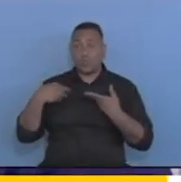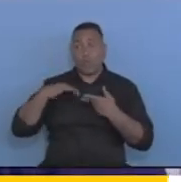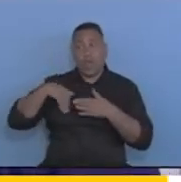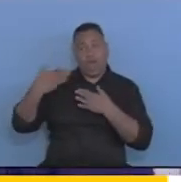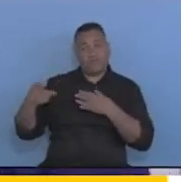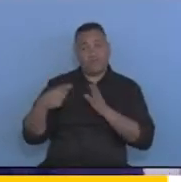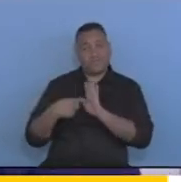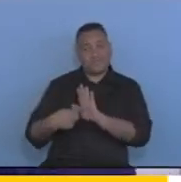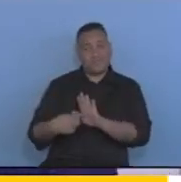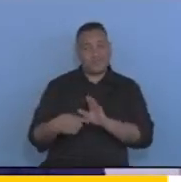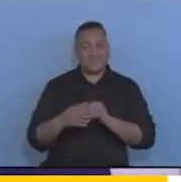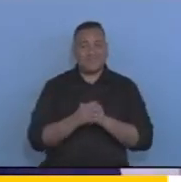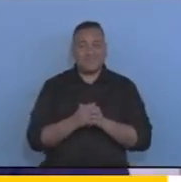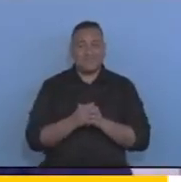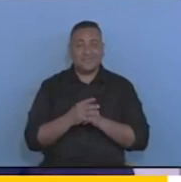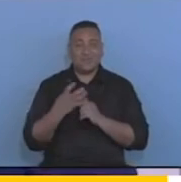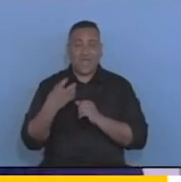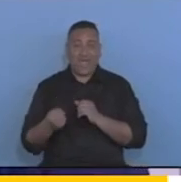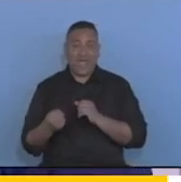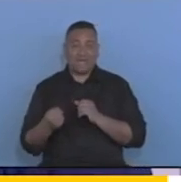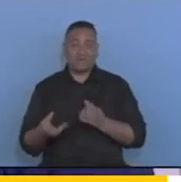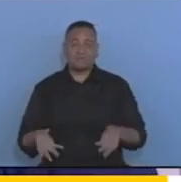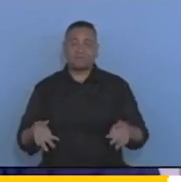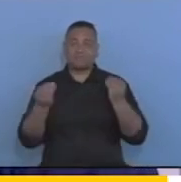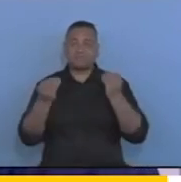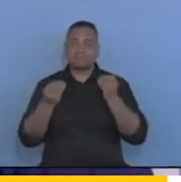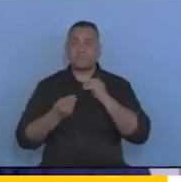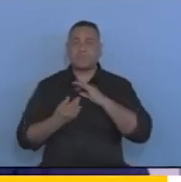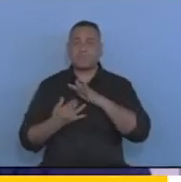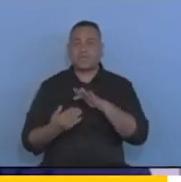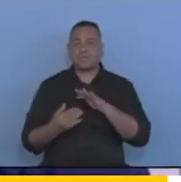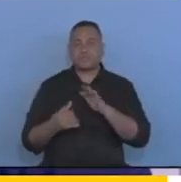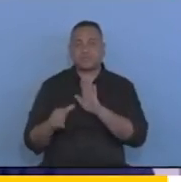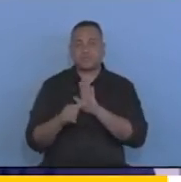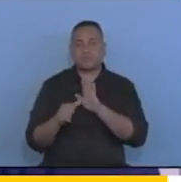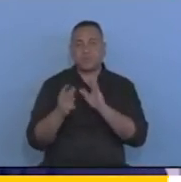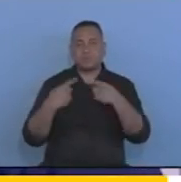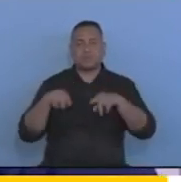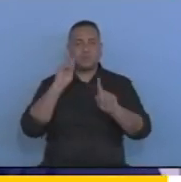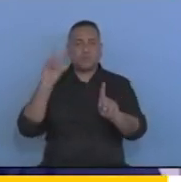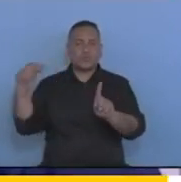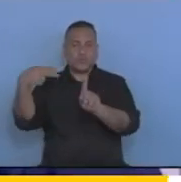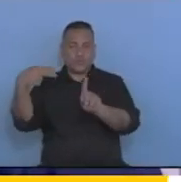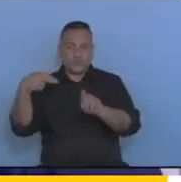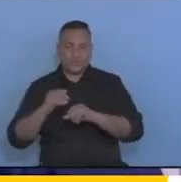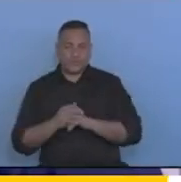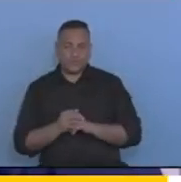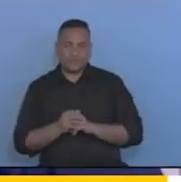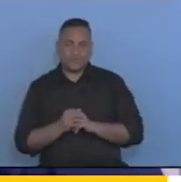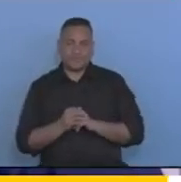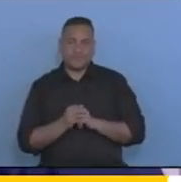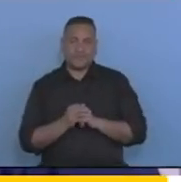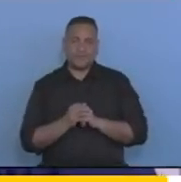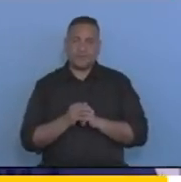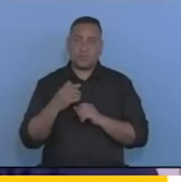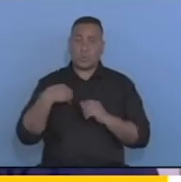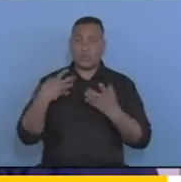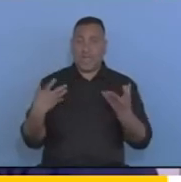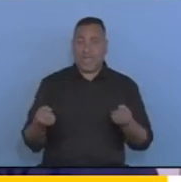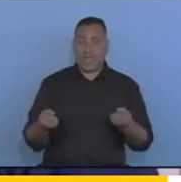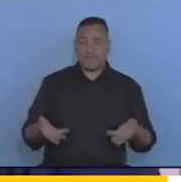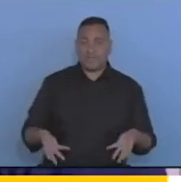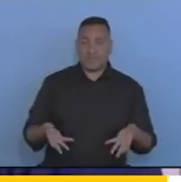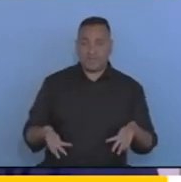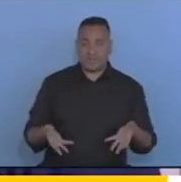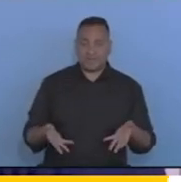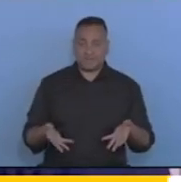So there you have it. I mean, you're getting all that passion, but more importantly, it's a great overview in terms of what we have here at the Belhar